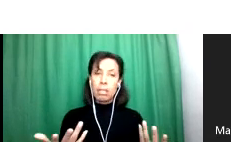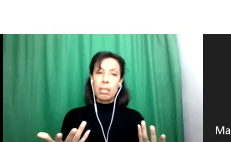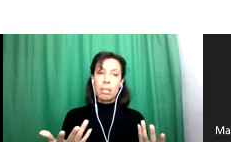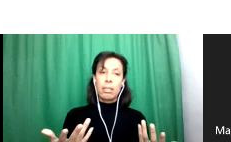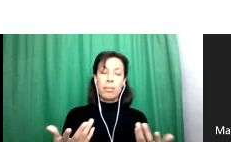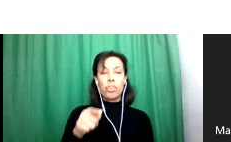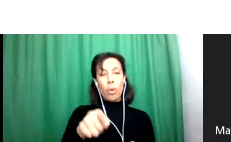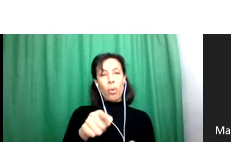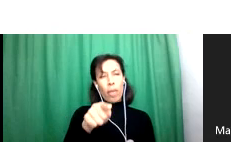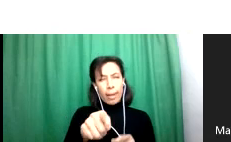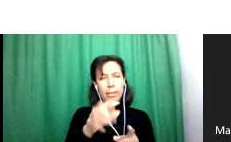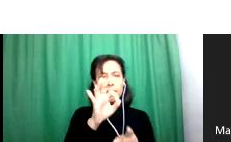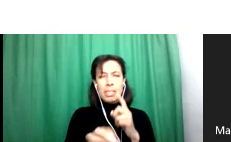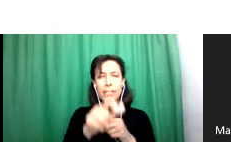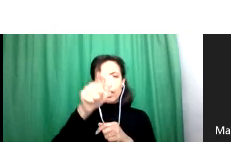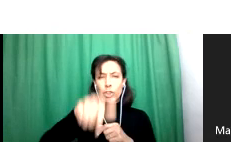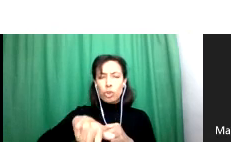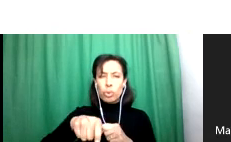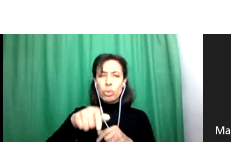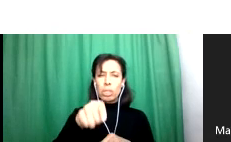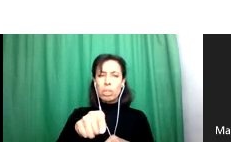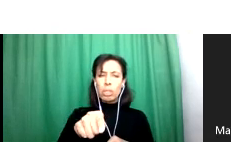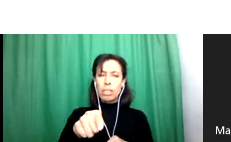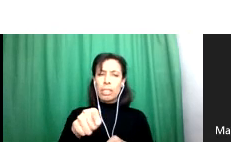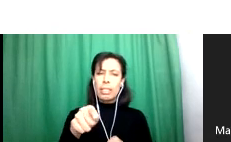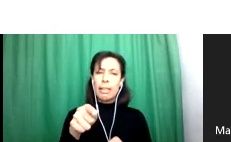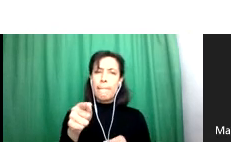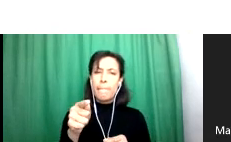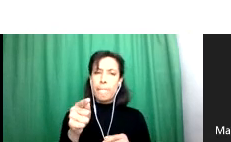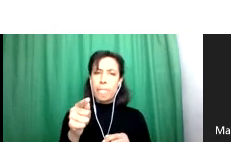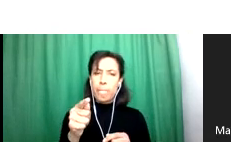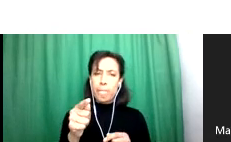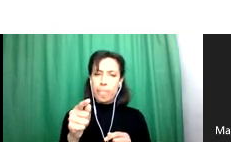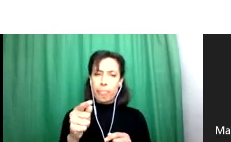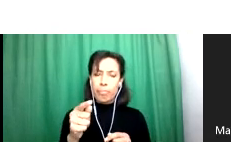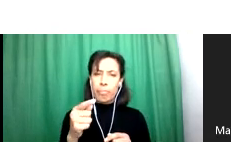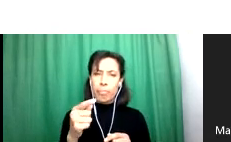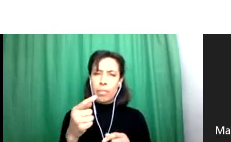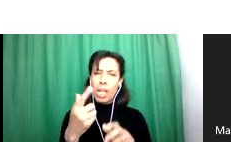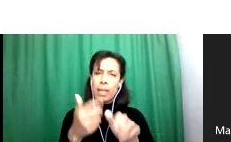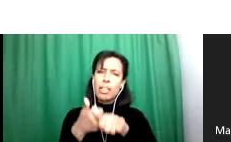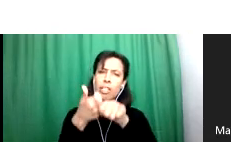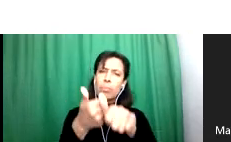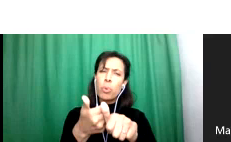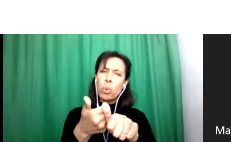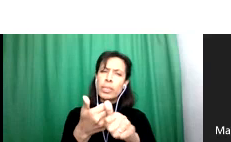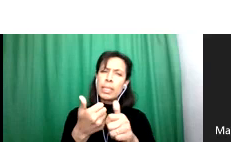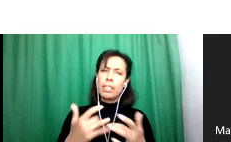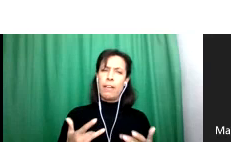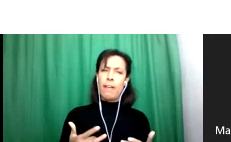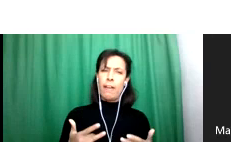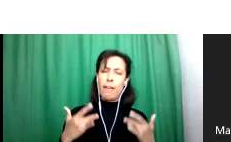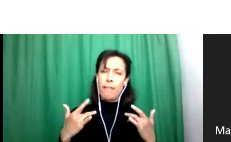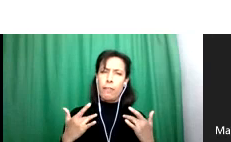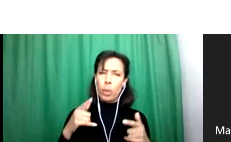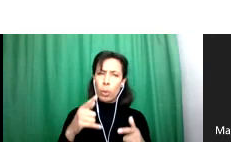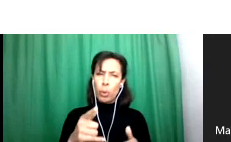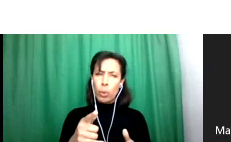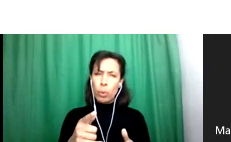student has supported this argument with a reference to one